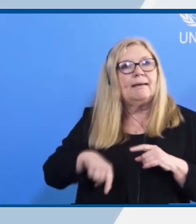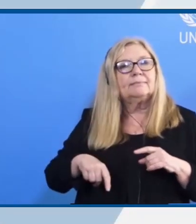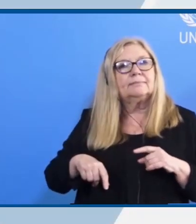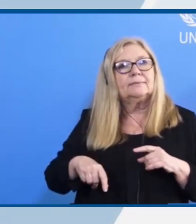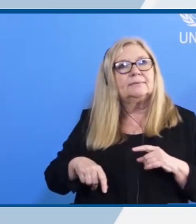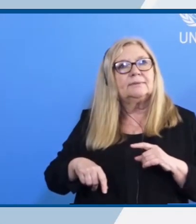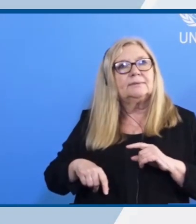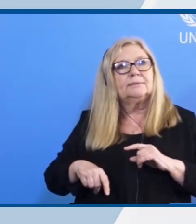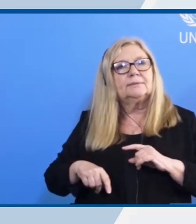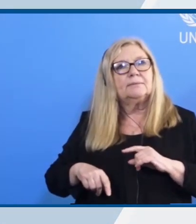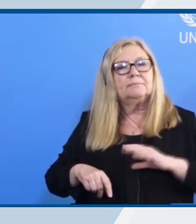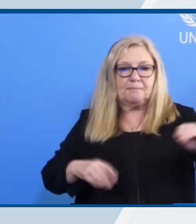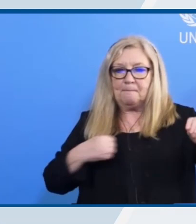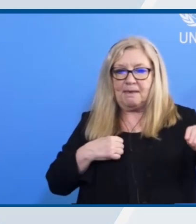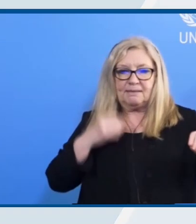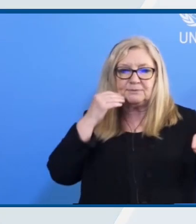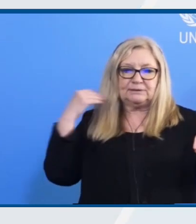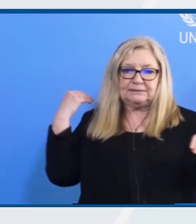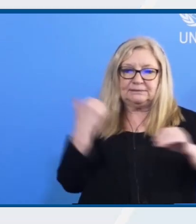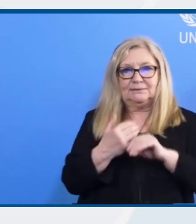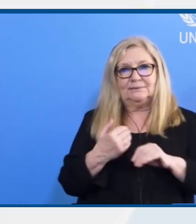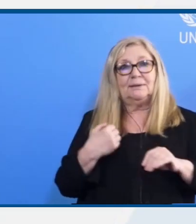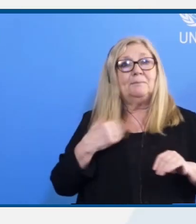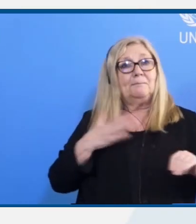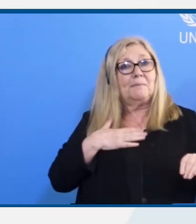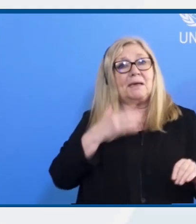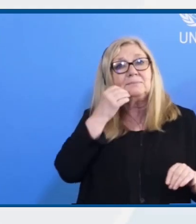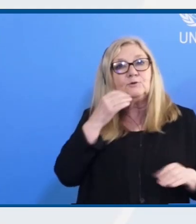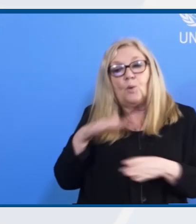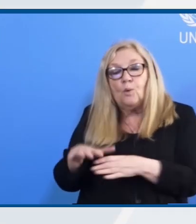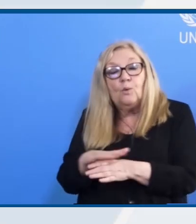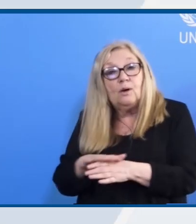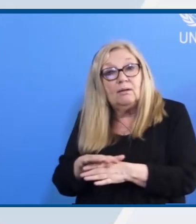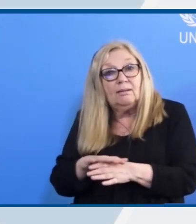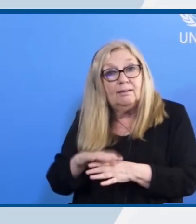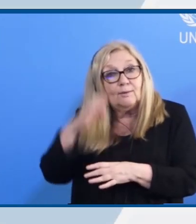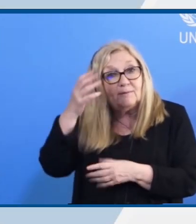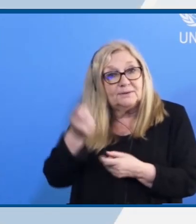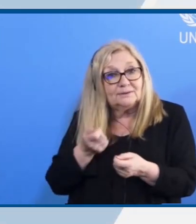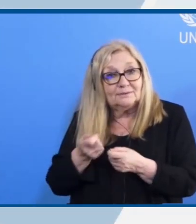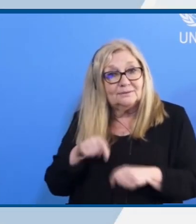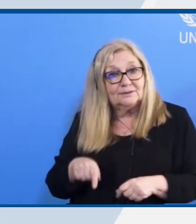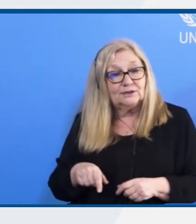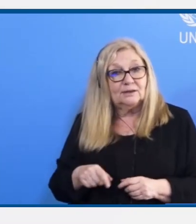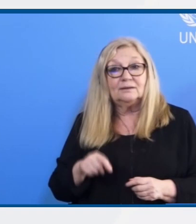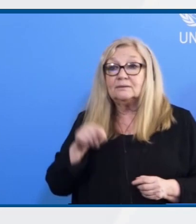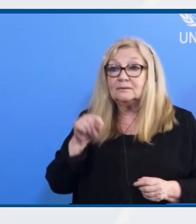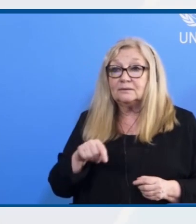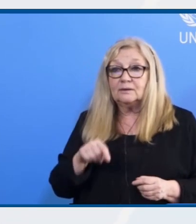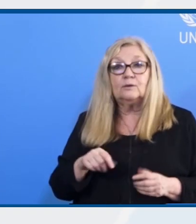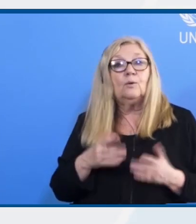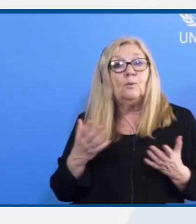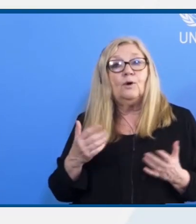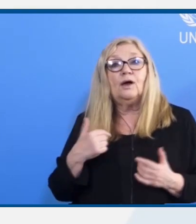this role. So, as the first general point is my opinion, of course, the opinion of the government in where I work,